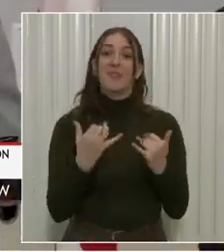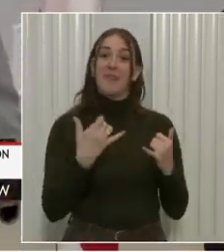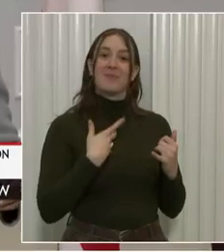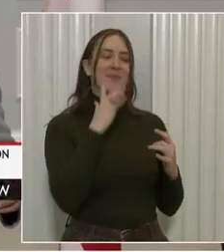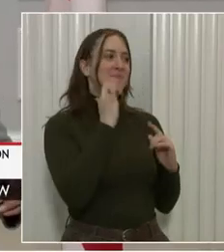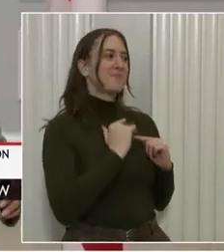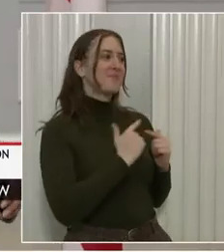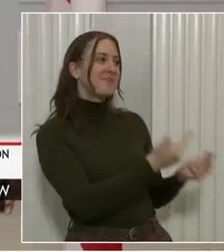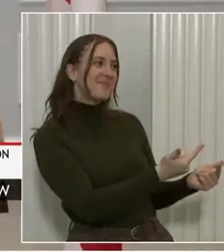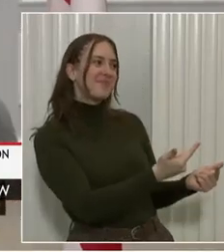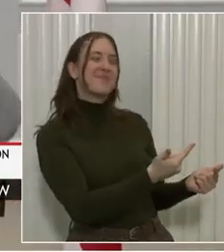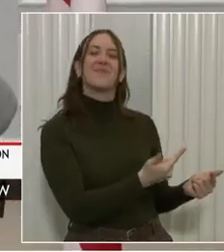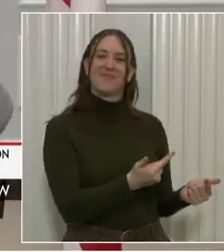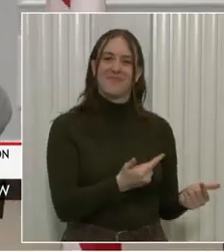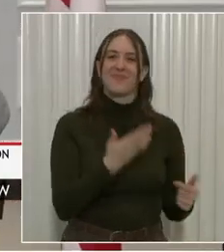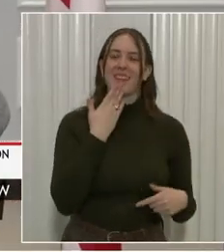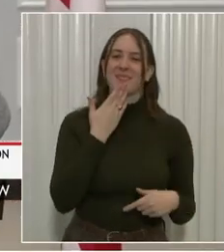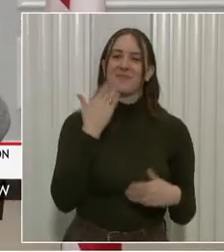Thank you.